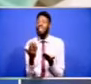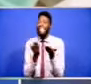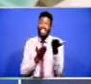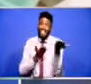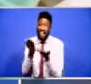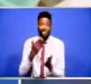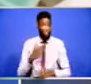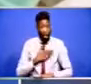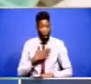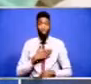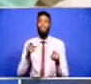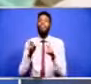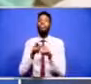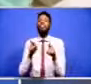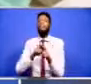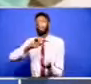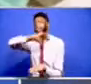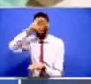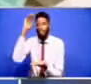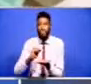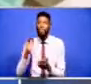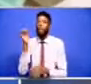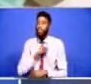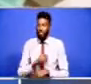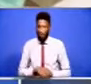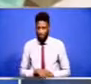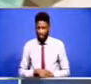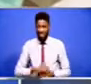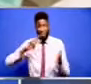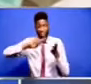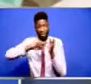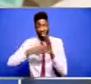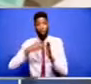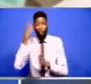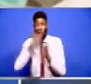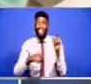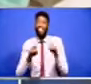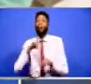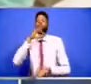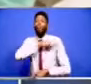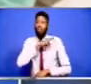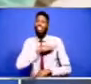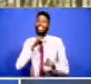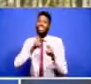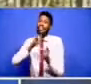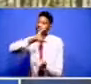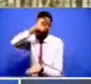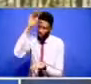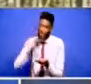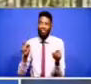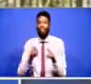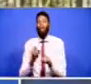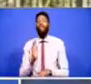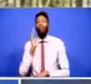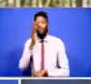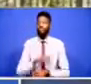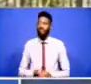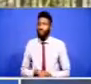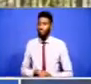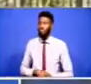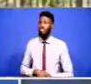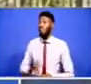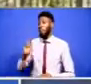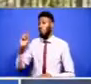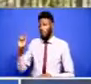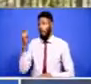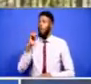offering has also been reduced. That means the profit margin will obviously go down. The presidential directive to lift ban